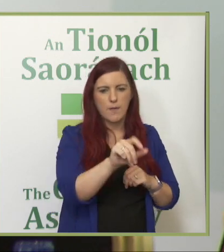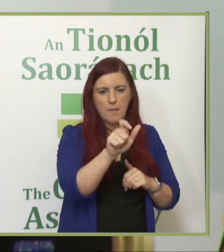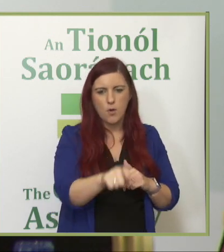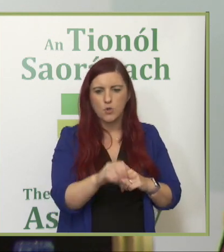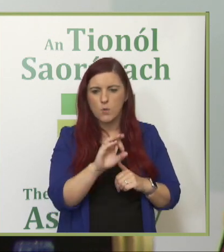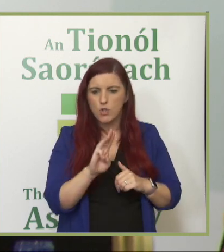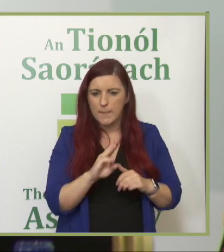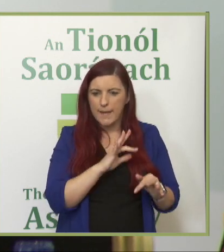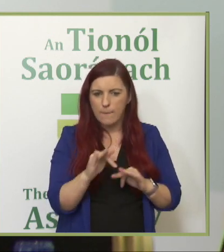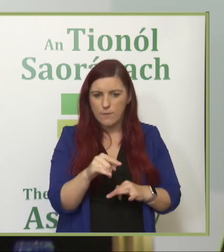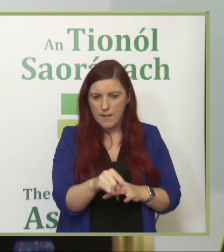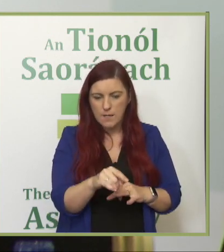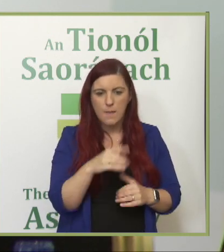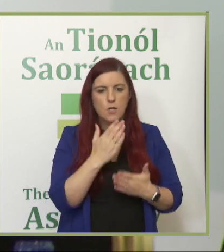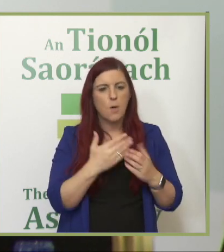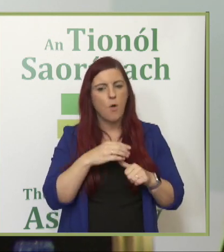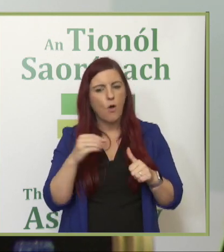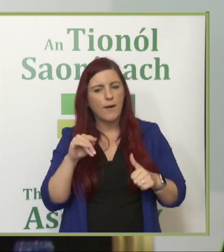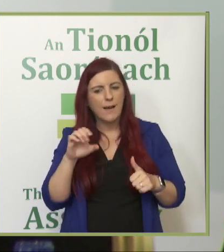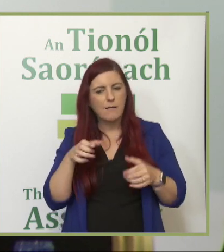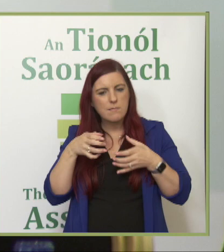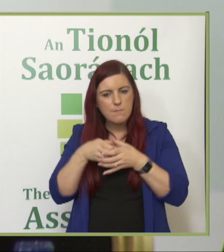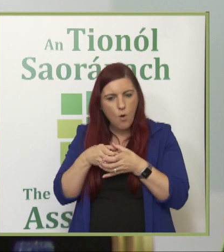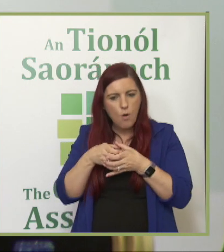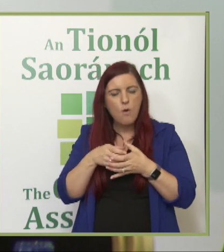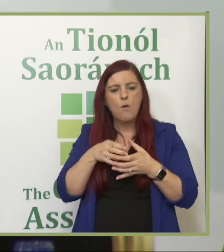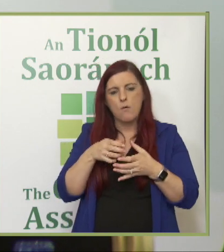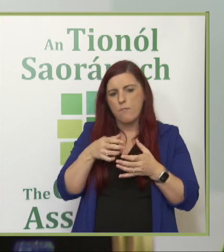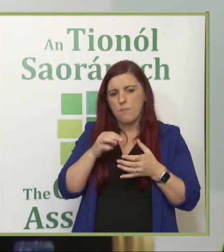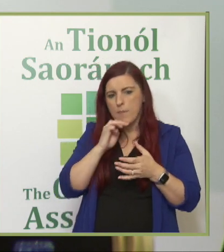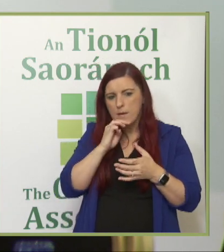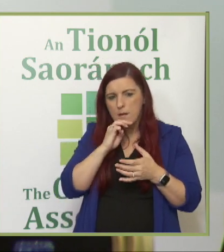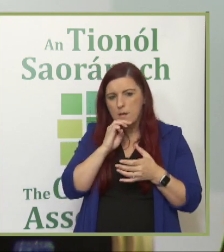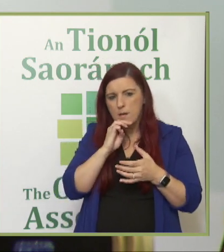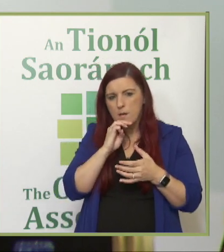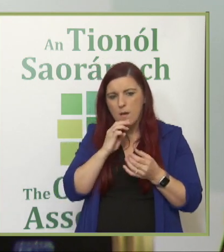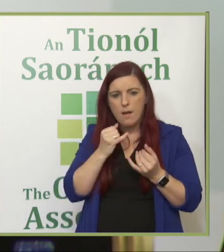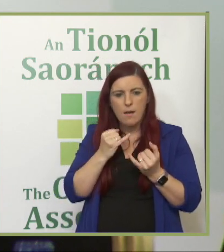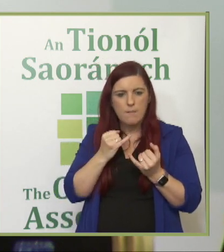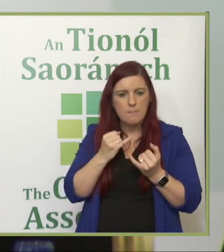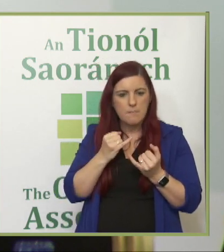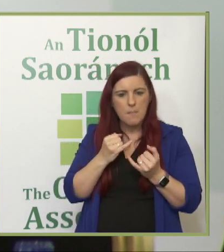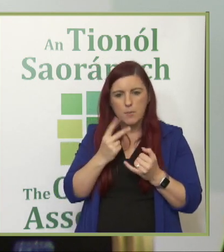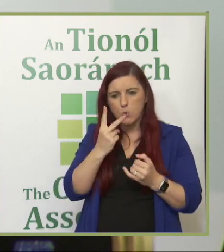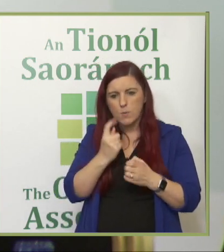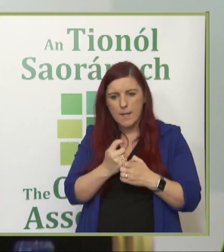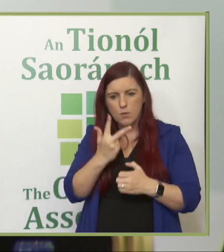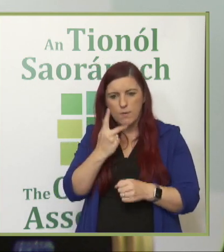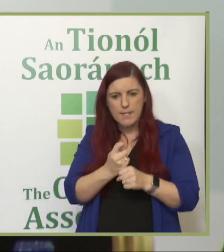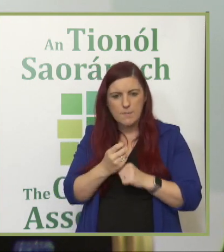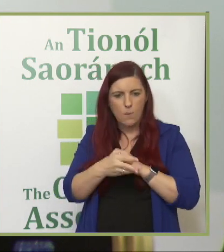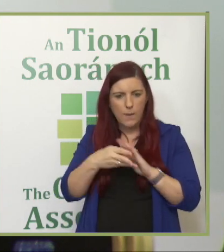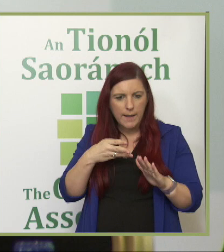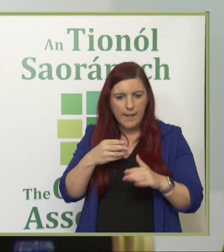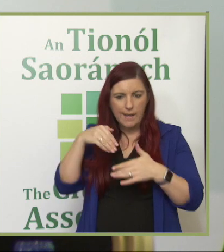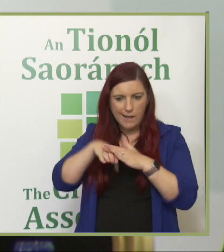practitioner. So some of the other clinics then are smaller affairs where we would go into a specific area maybe 2 or 3 times a week, write a